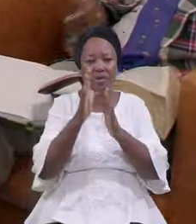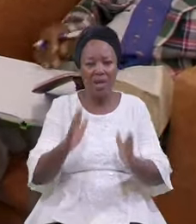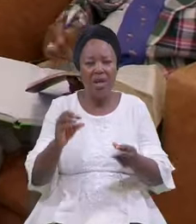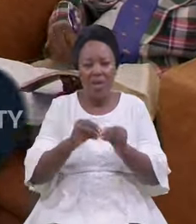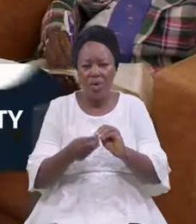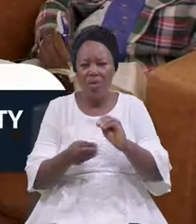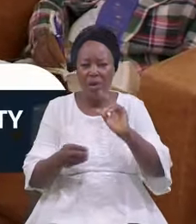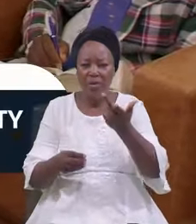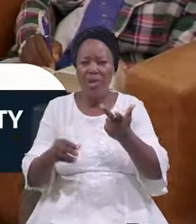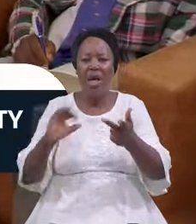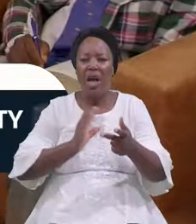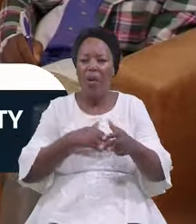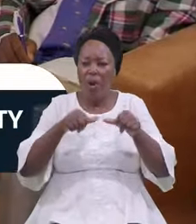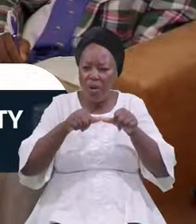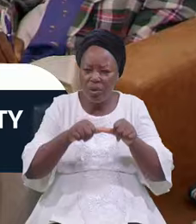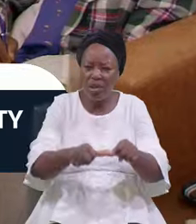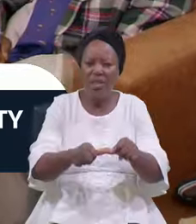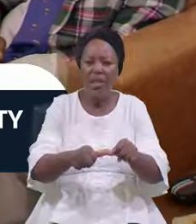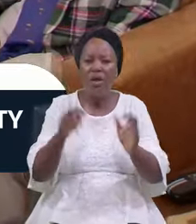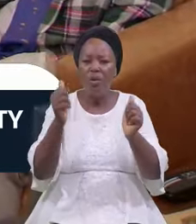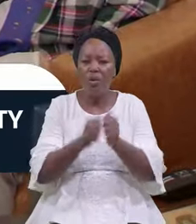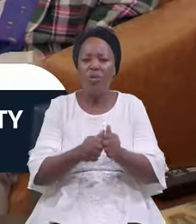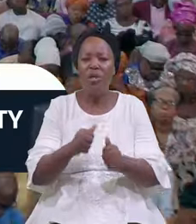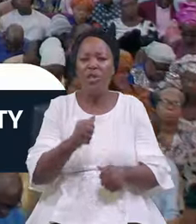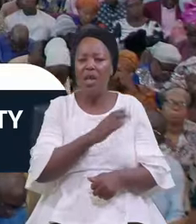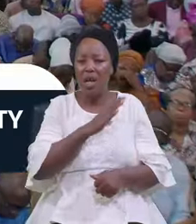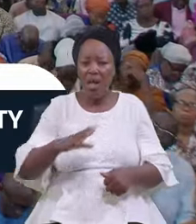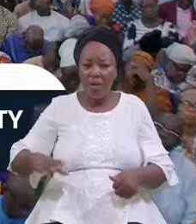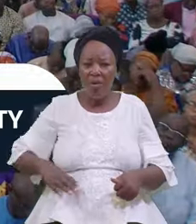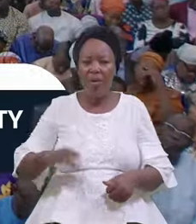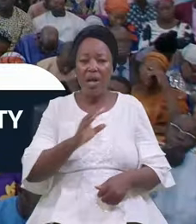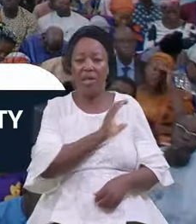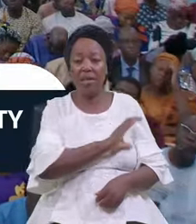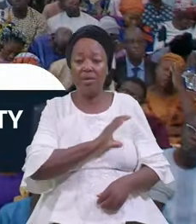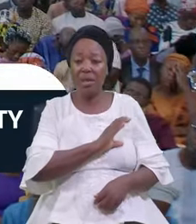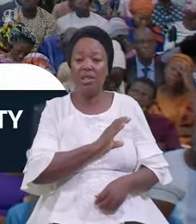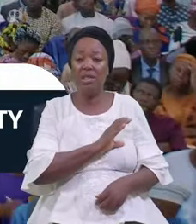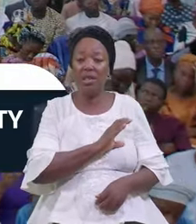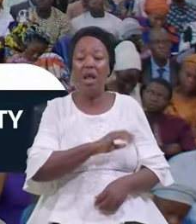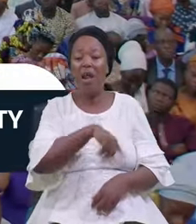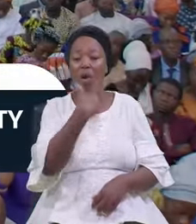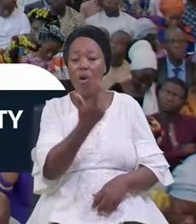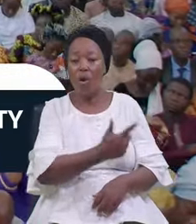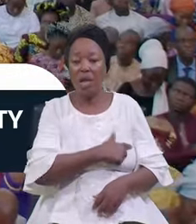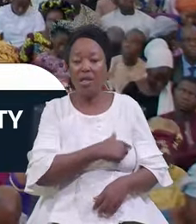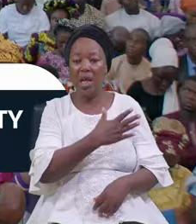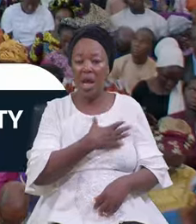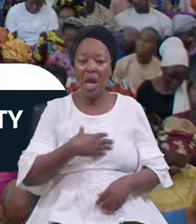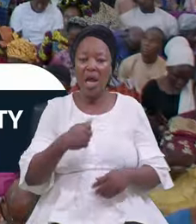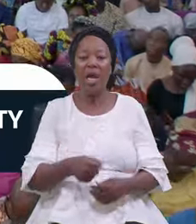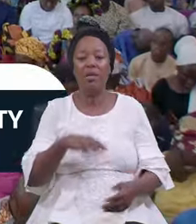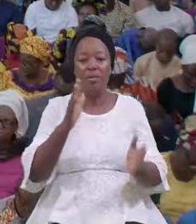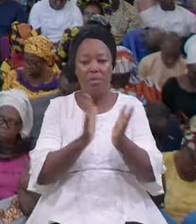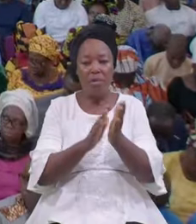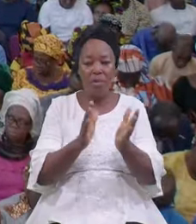consistency with Christ-like loyalty and commendable cooperation. Look